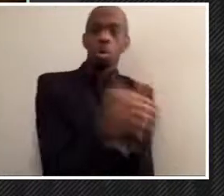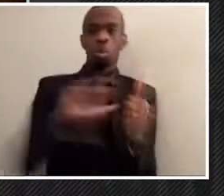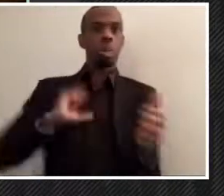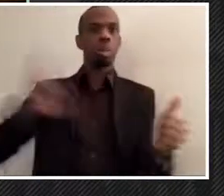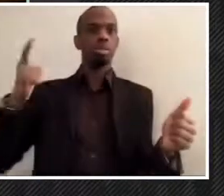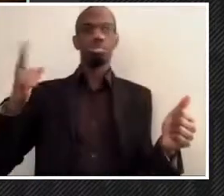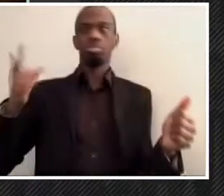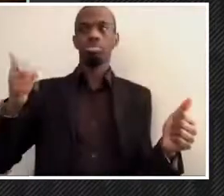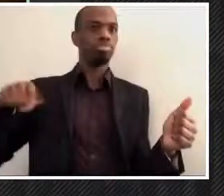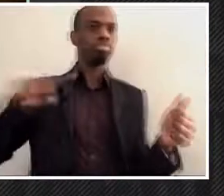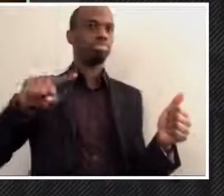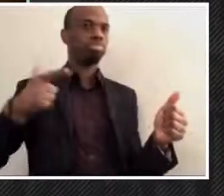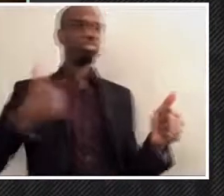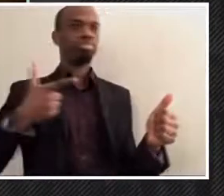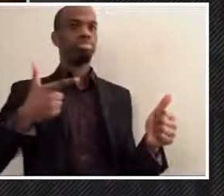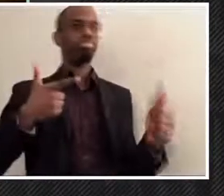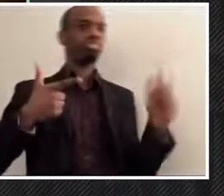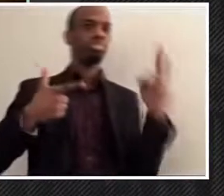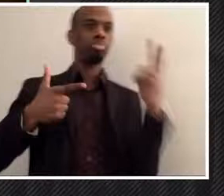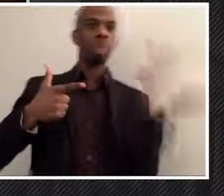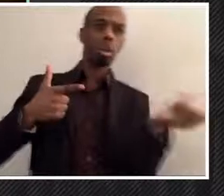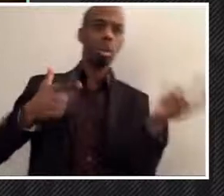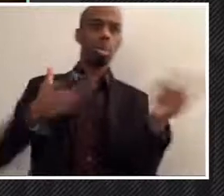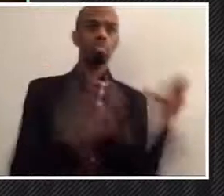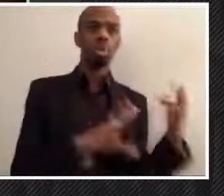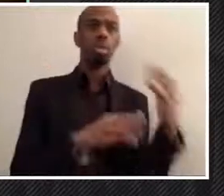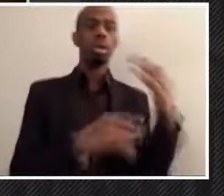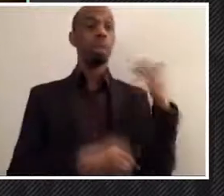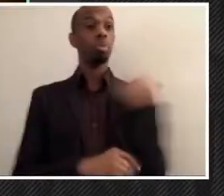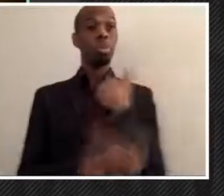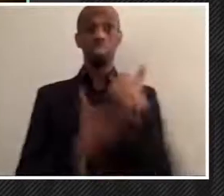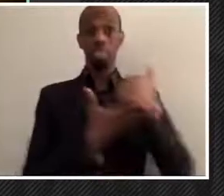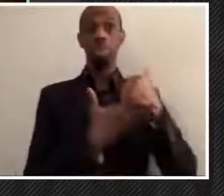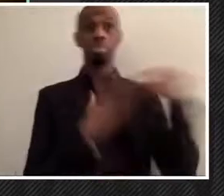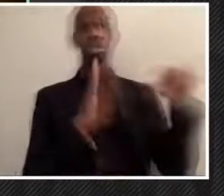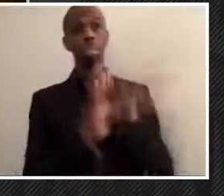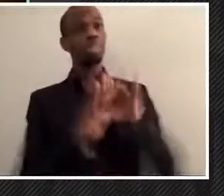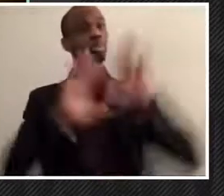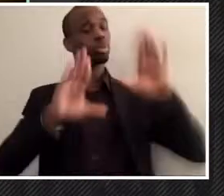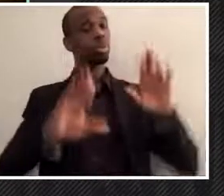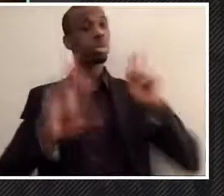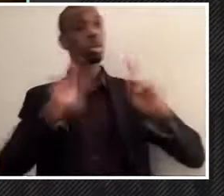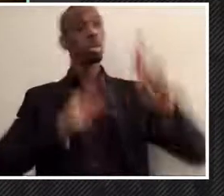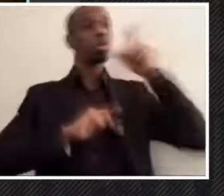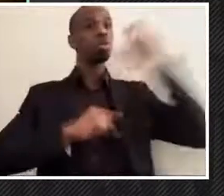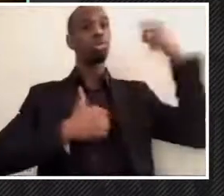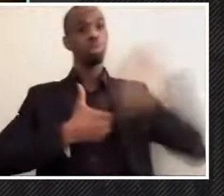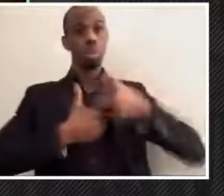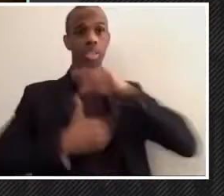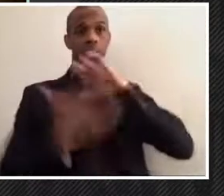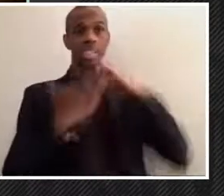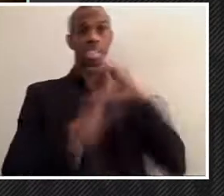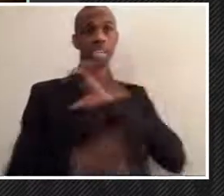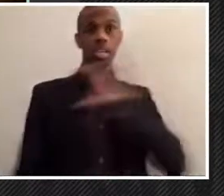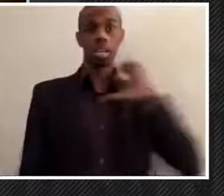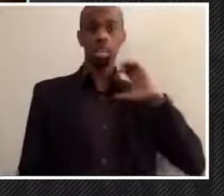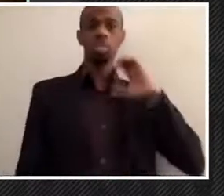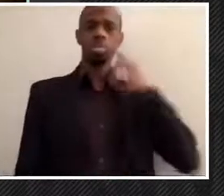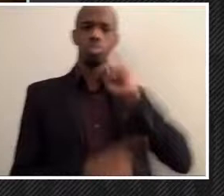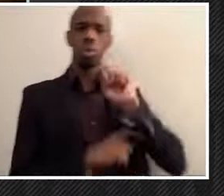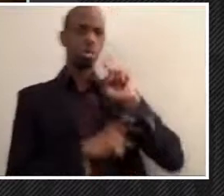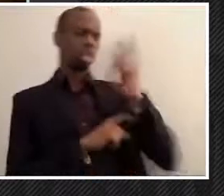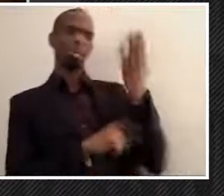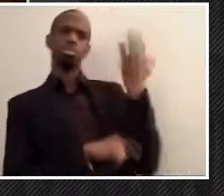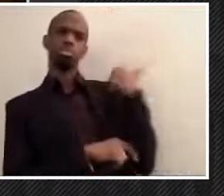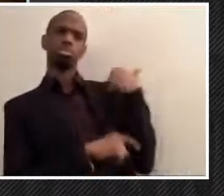leaders here. We've helped to elect some great people to the city council here in Baton Rouge in the last election cycle. Going to be